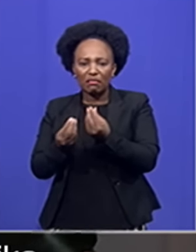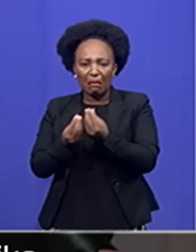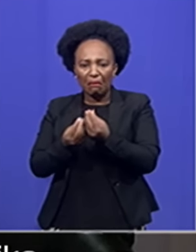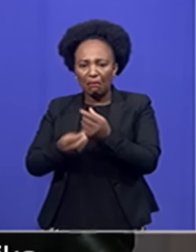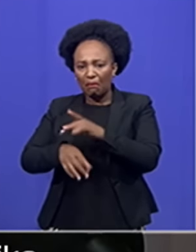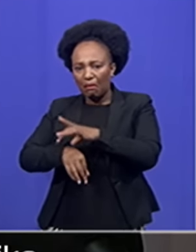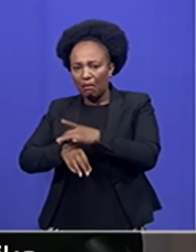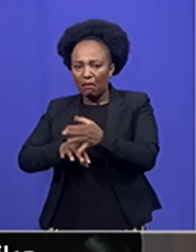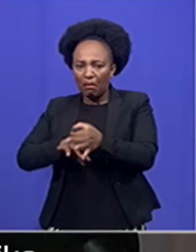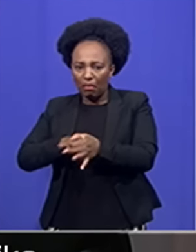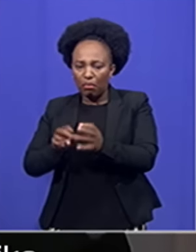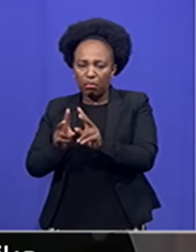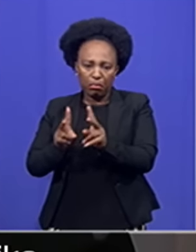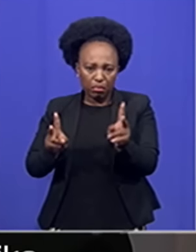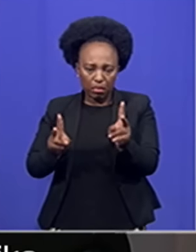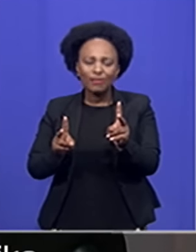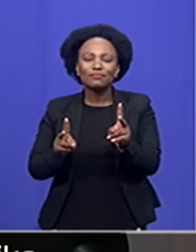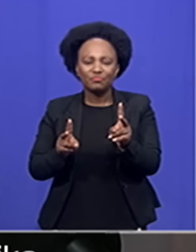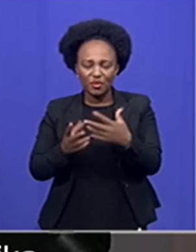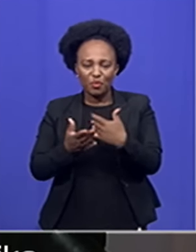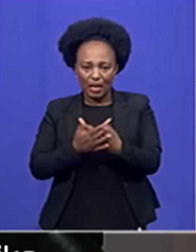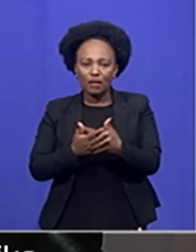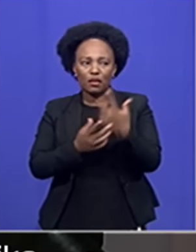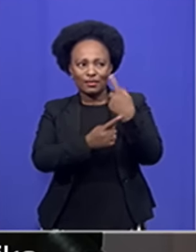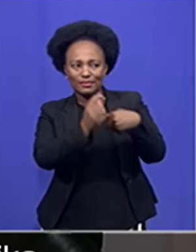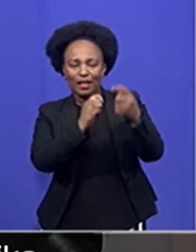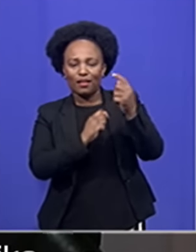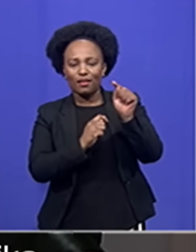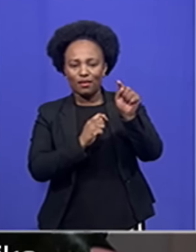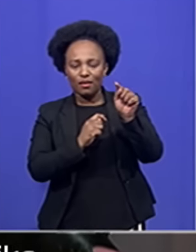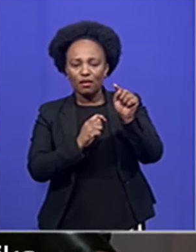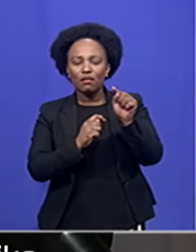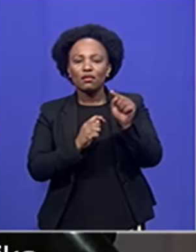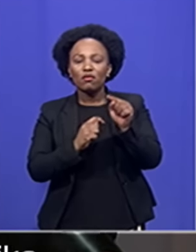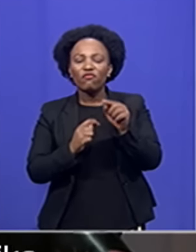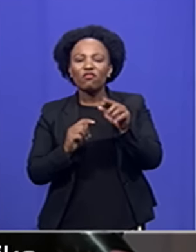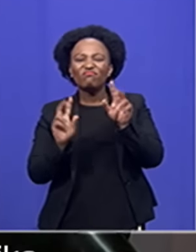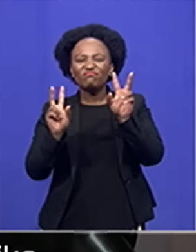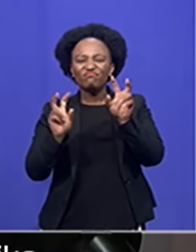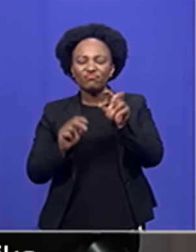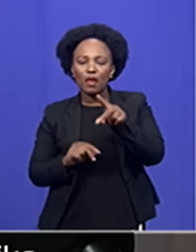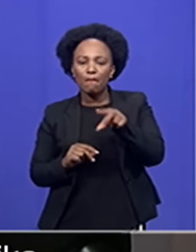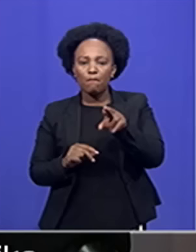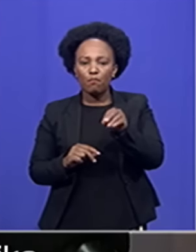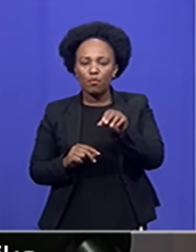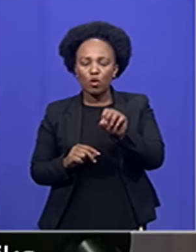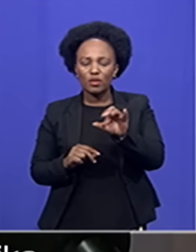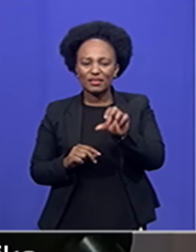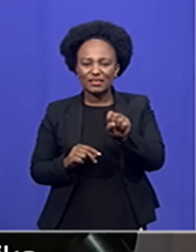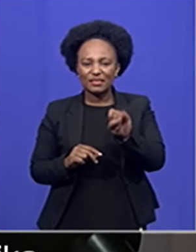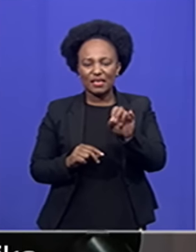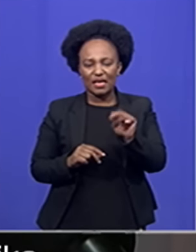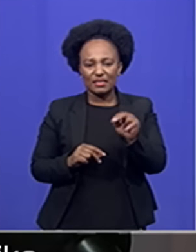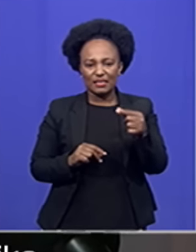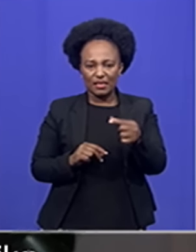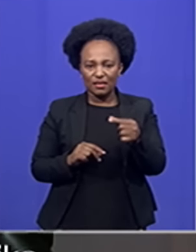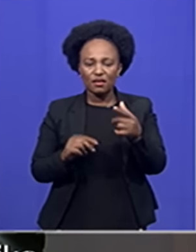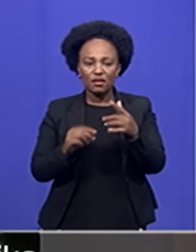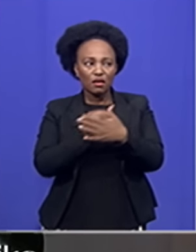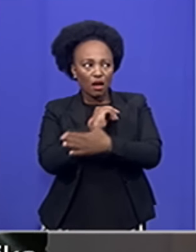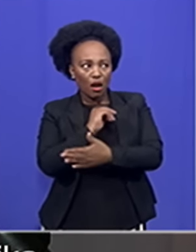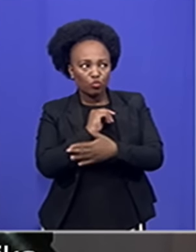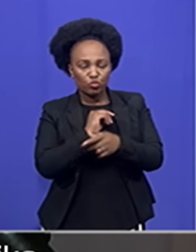ga di felle ya ka di tshwanetse di felle ke yone kgang e ba bitsang processing so ke yone kgang e ne tseneletswe mo gore naga